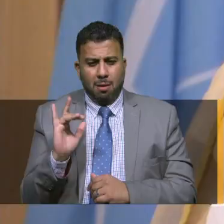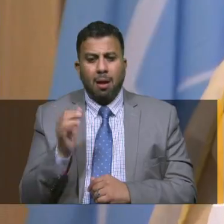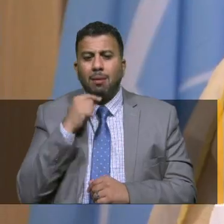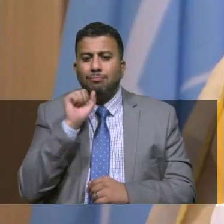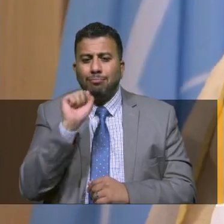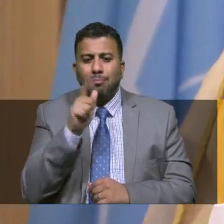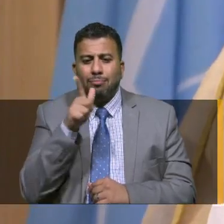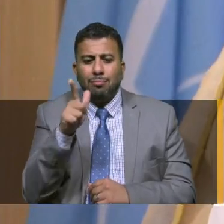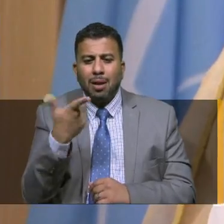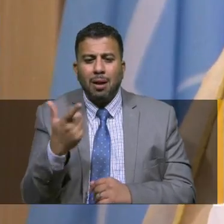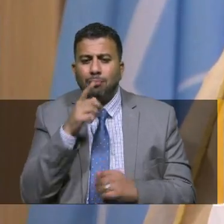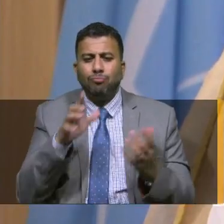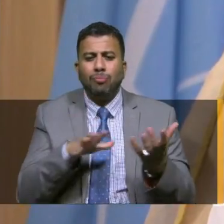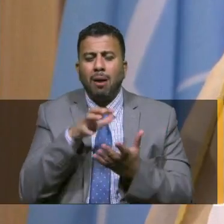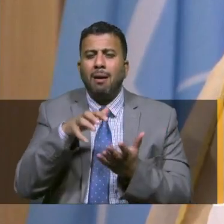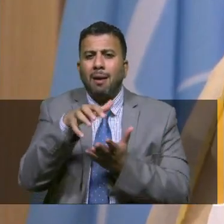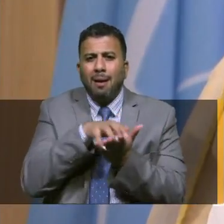the bulldozer start,